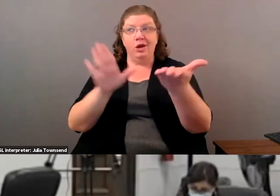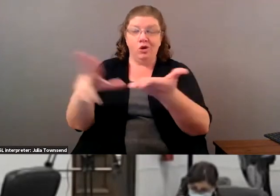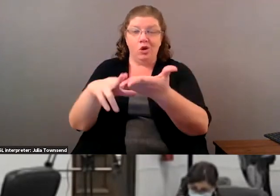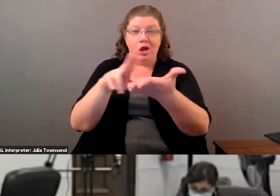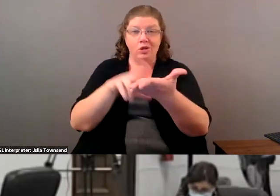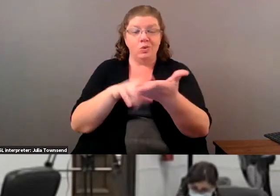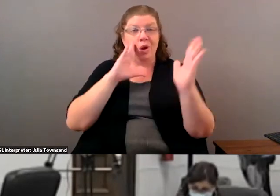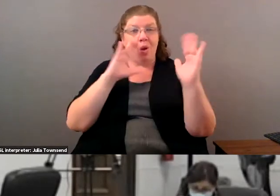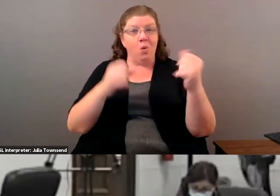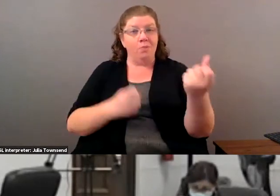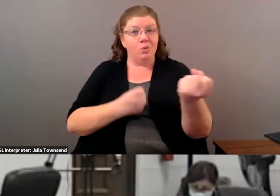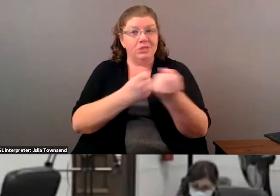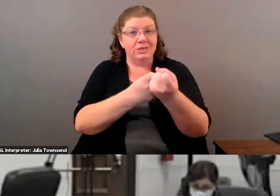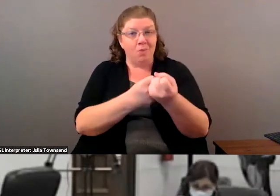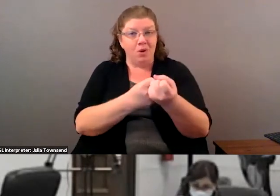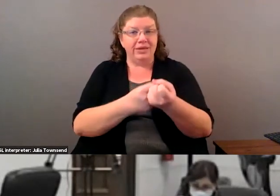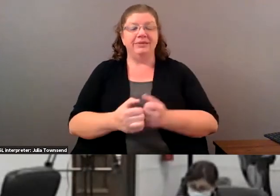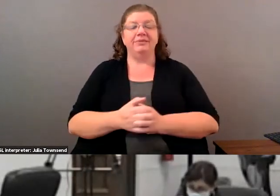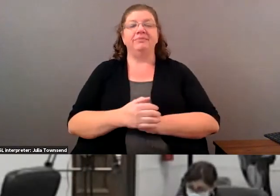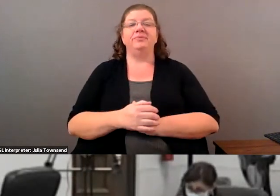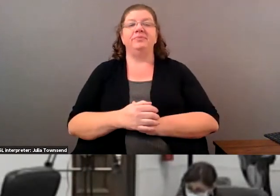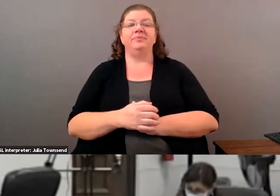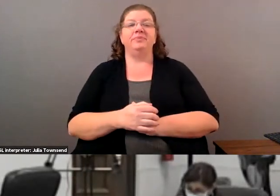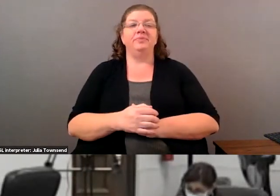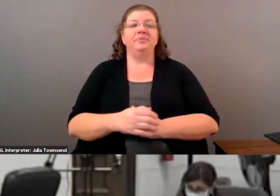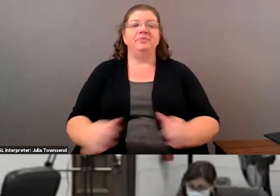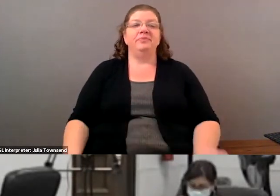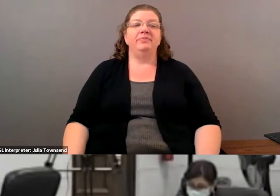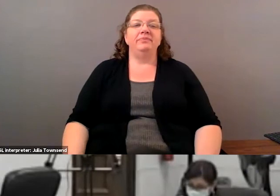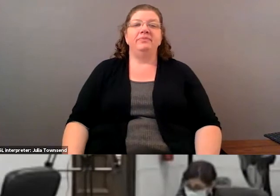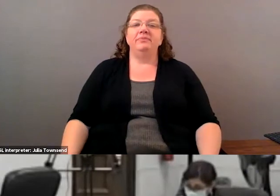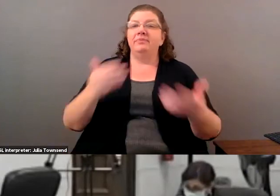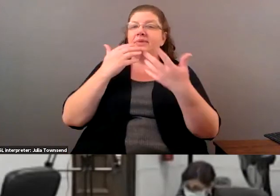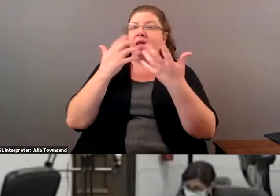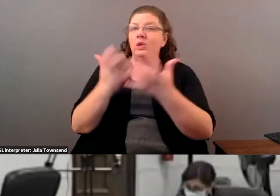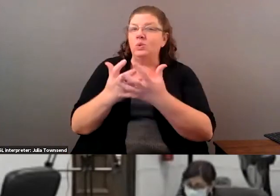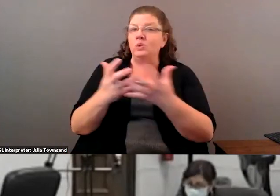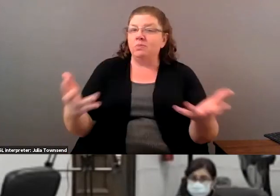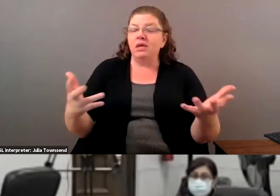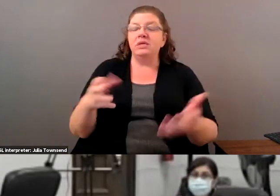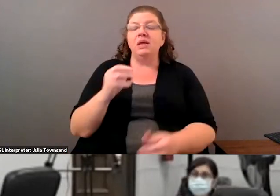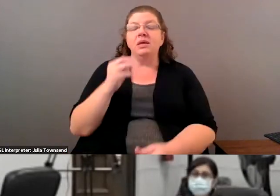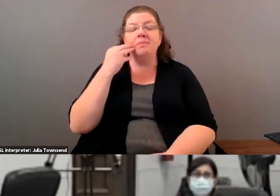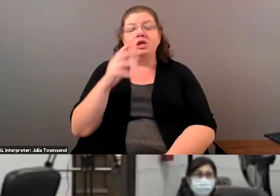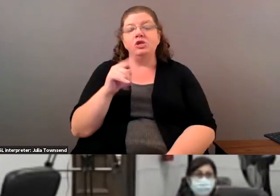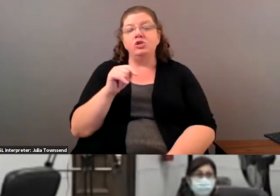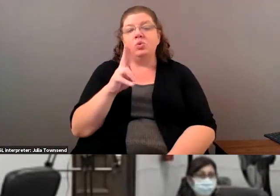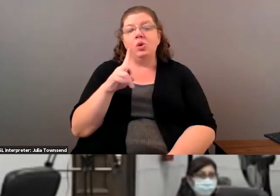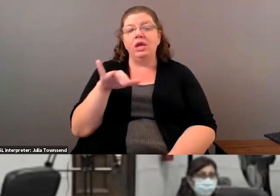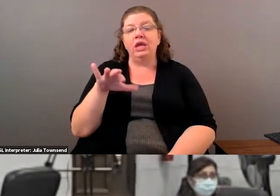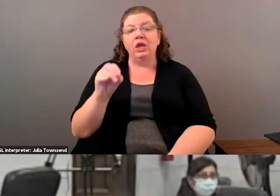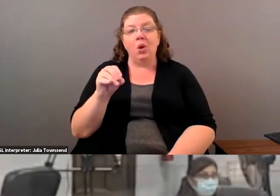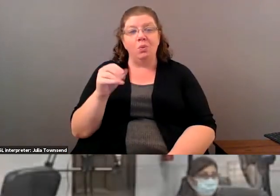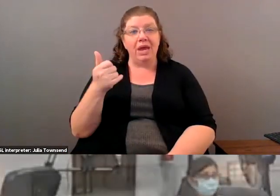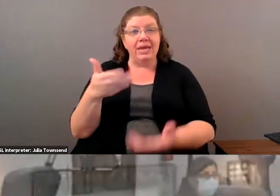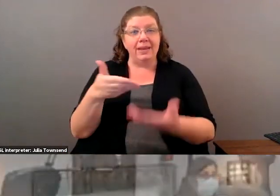that coming forward. Thank you. Thank you so much. Ms. Trujillo, are there any public comments on this